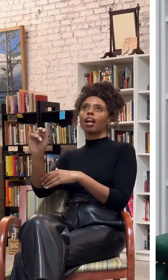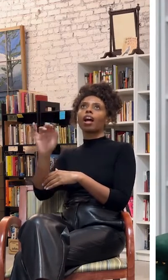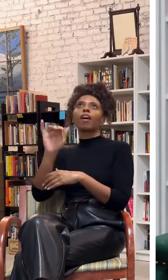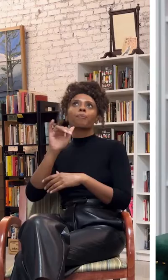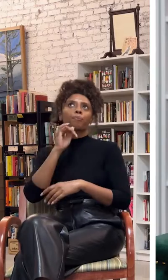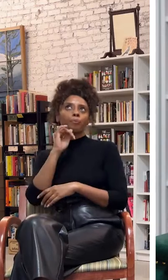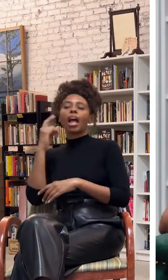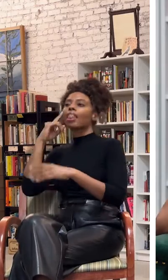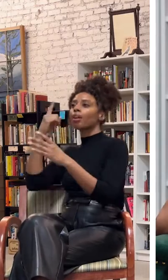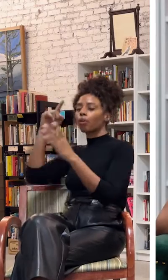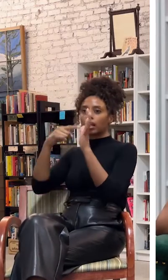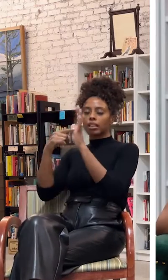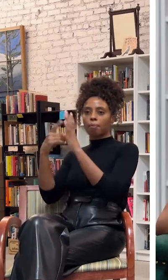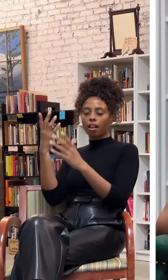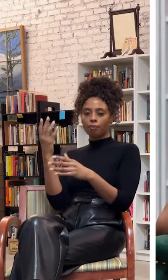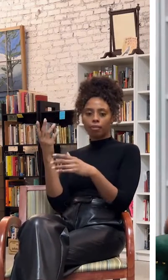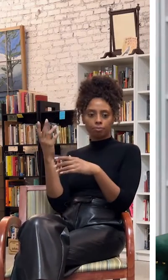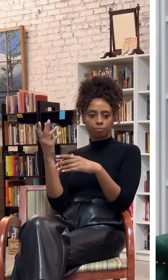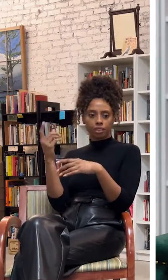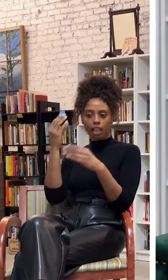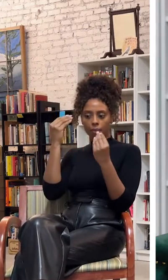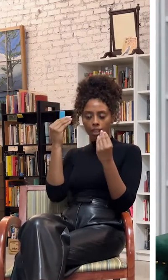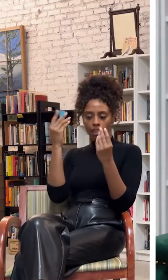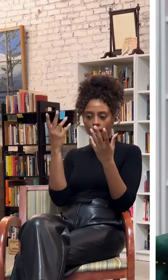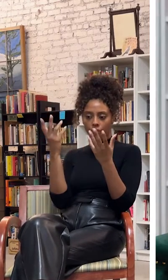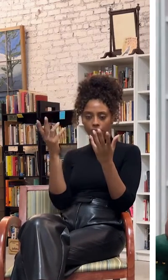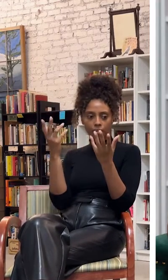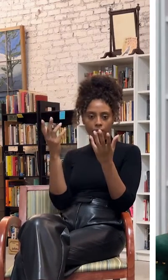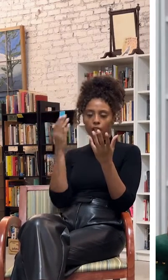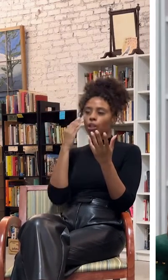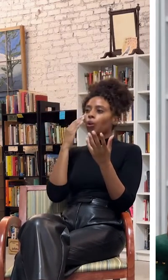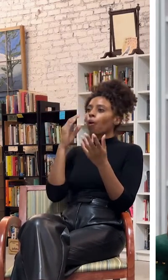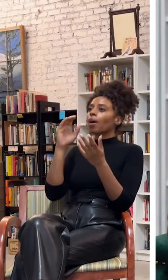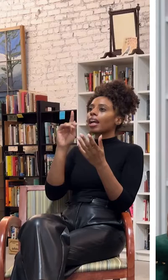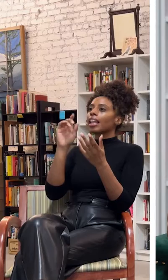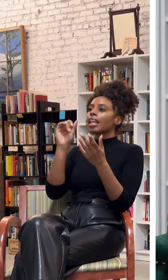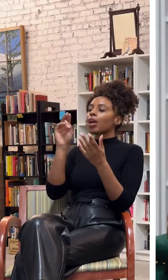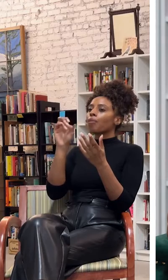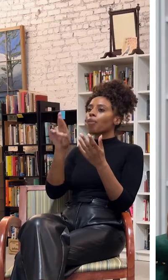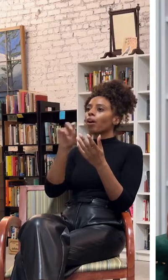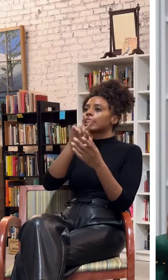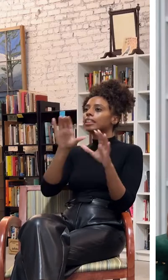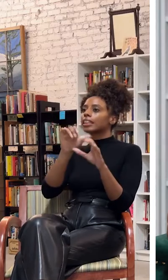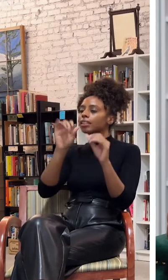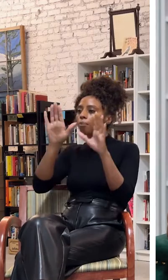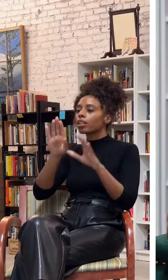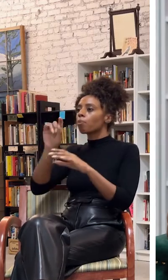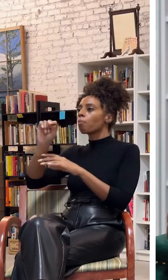I think, for example, I'm thinking, for example, of, Kleaver did this beautiful